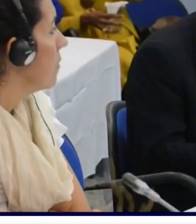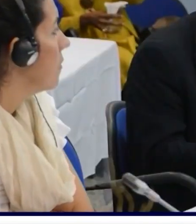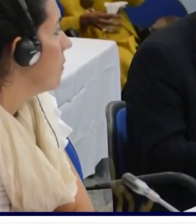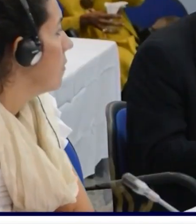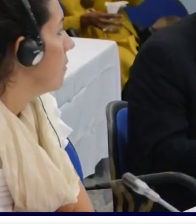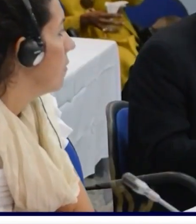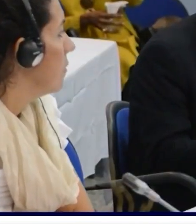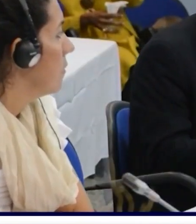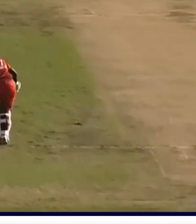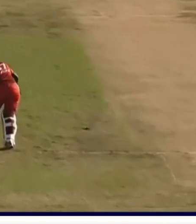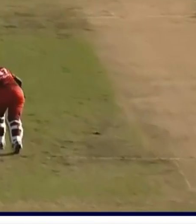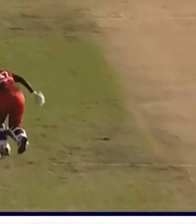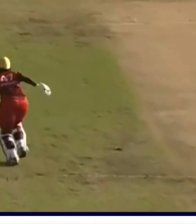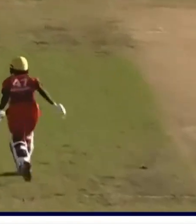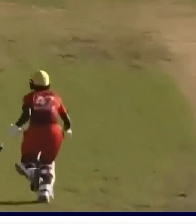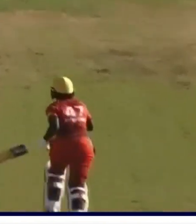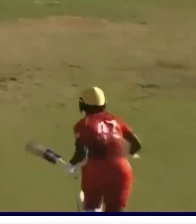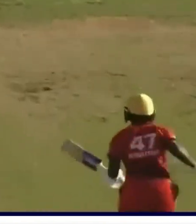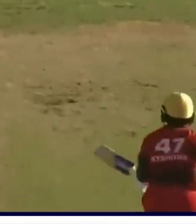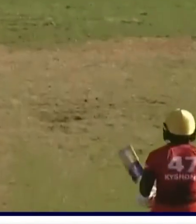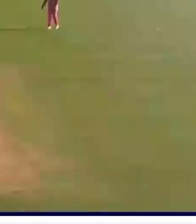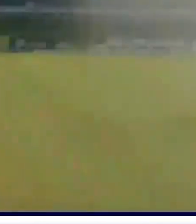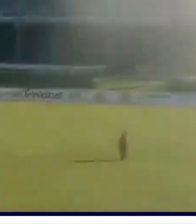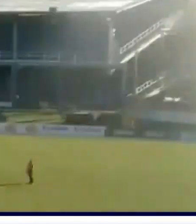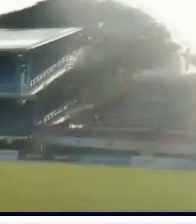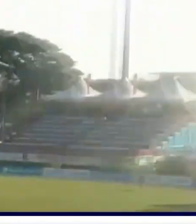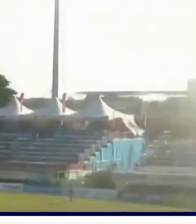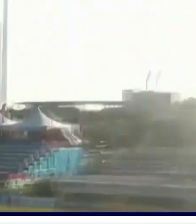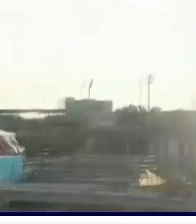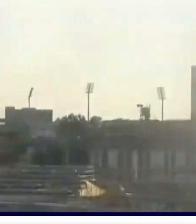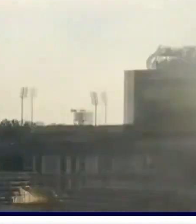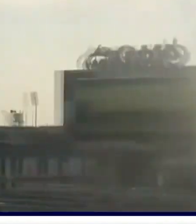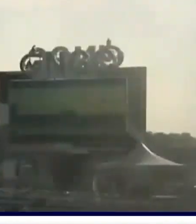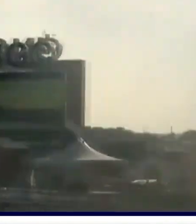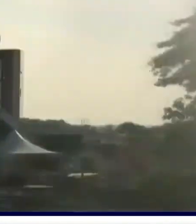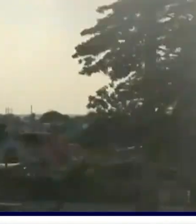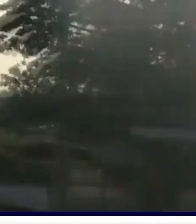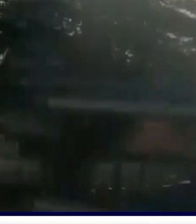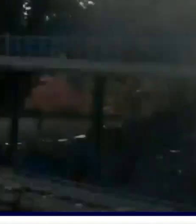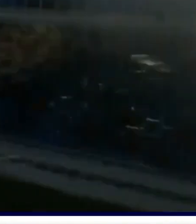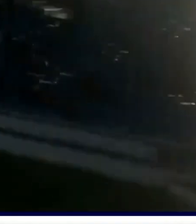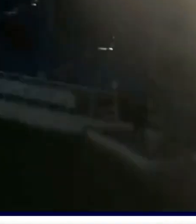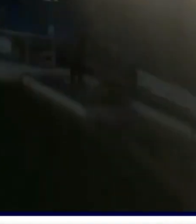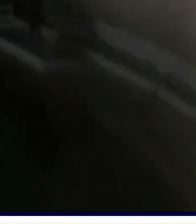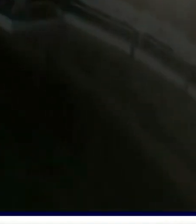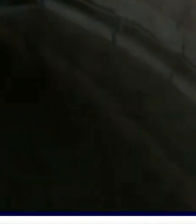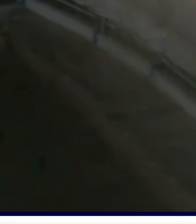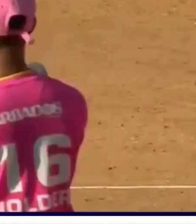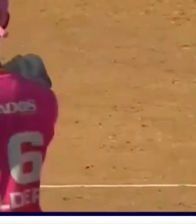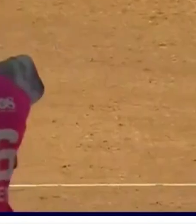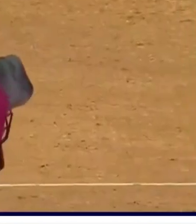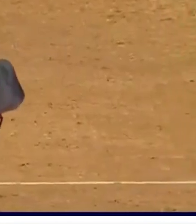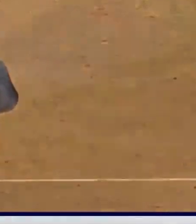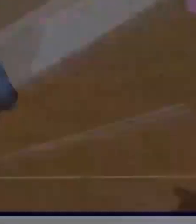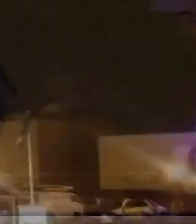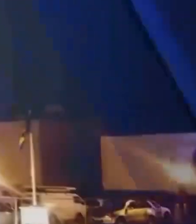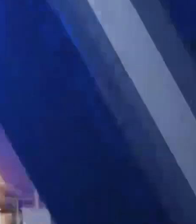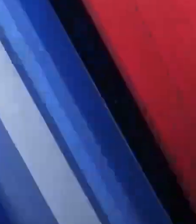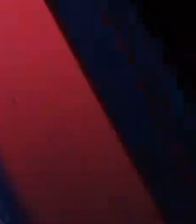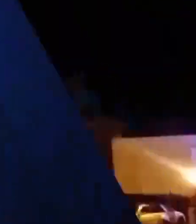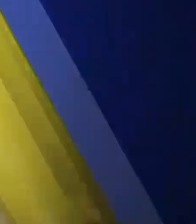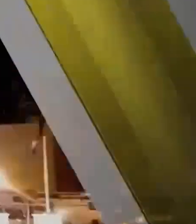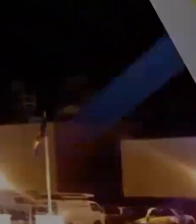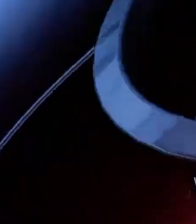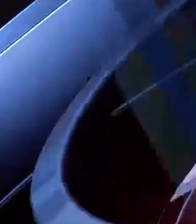plan. And in sports, the Royals lose for the first time in this year's Women's CPL.